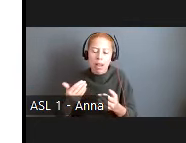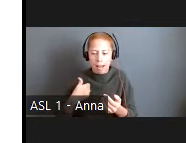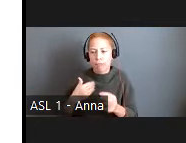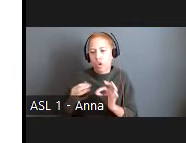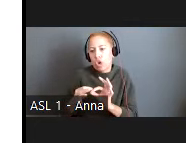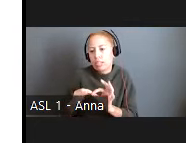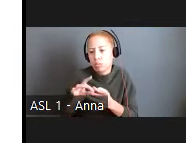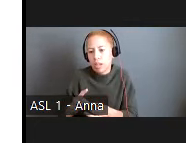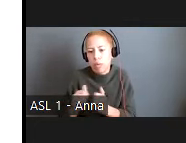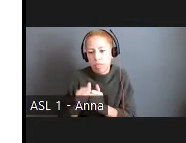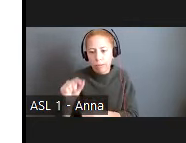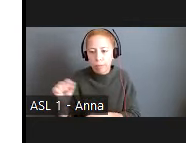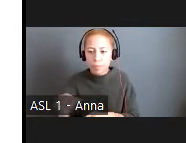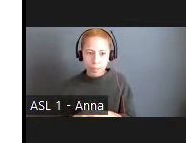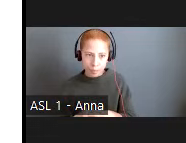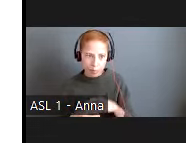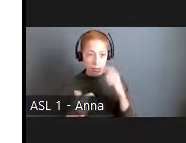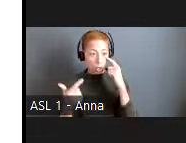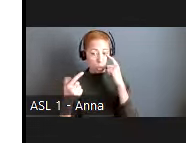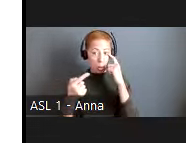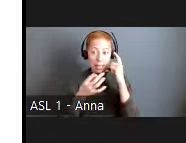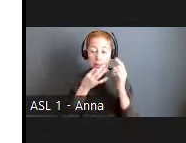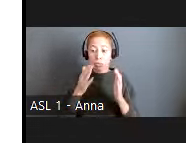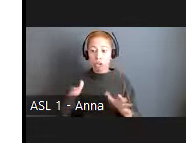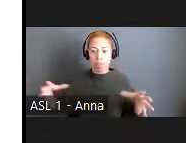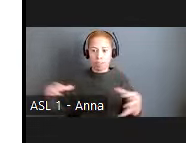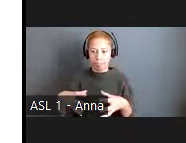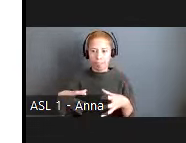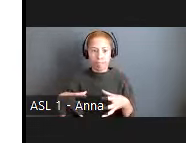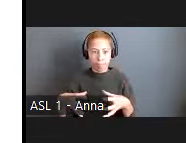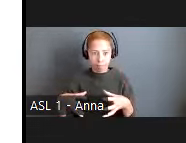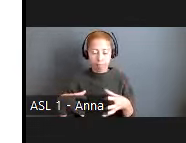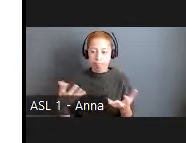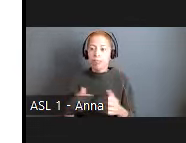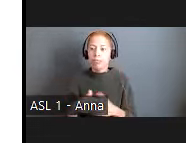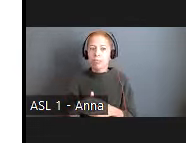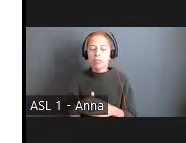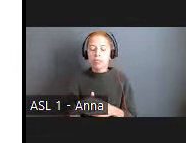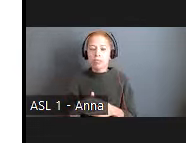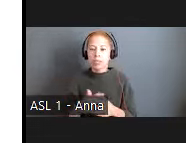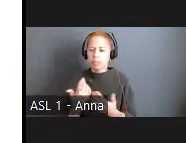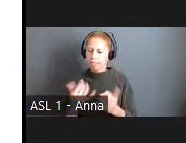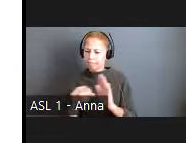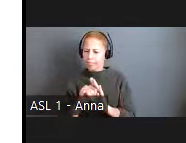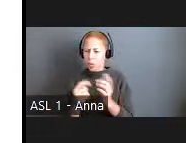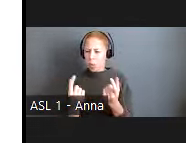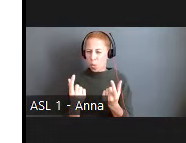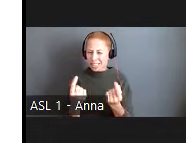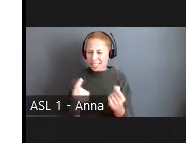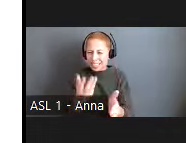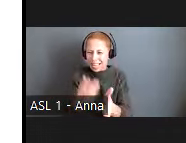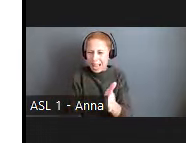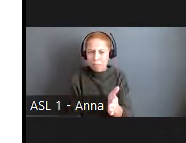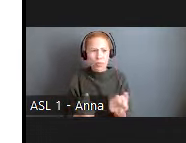So 21 experts got together to, the question was, what's broken in the system? What's causing